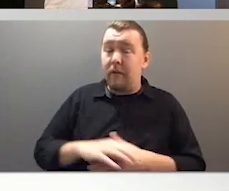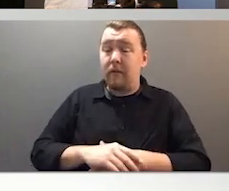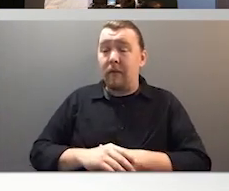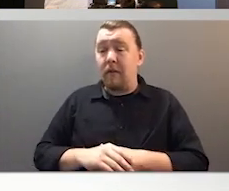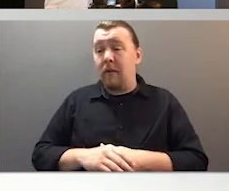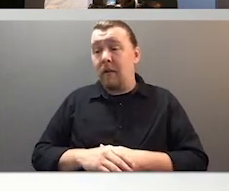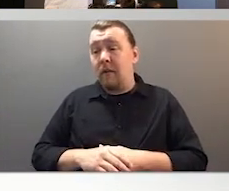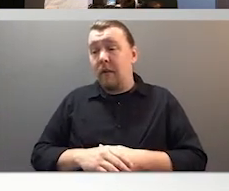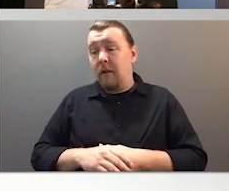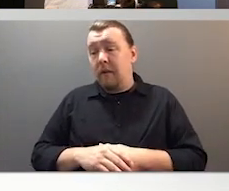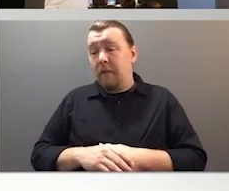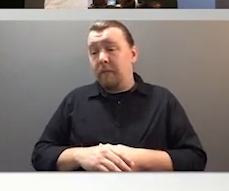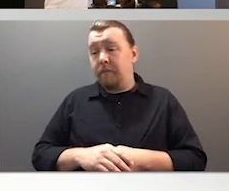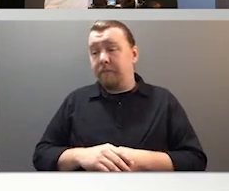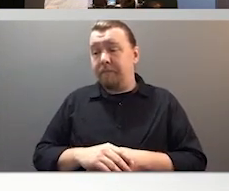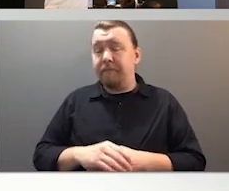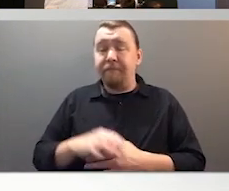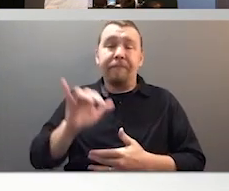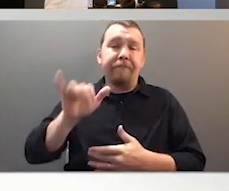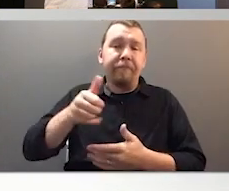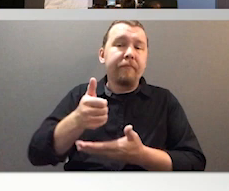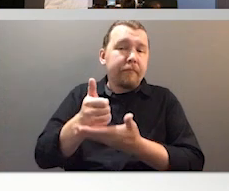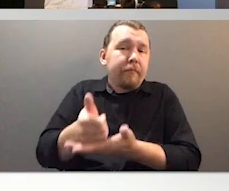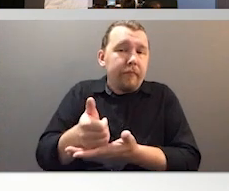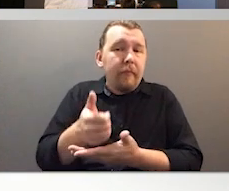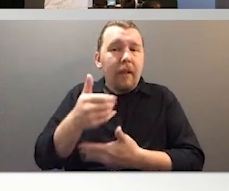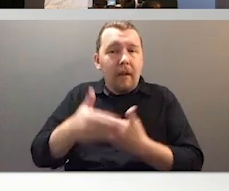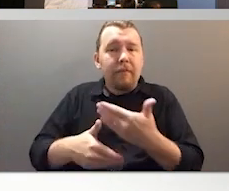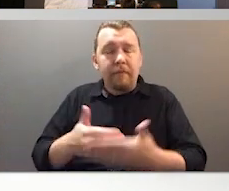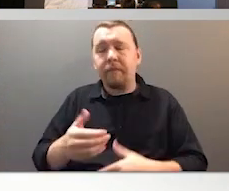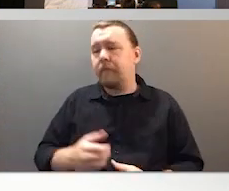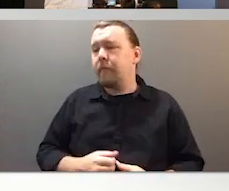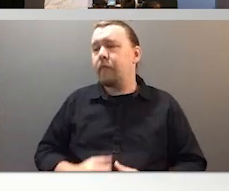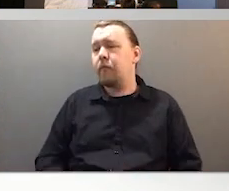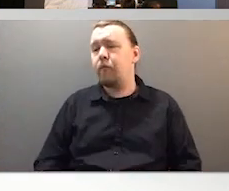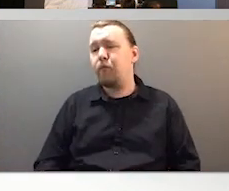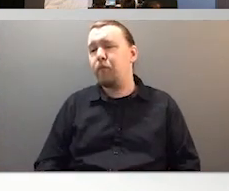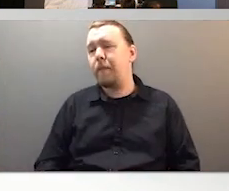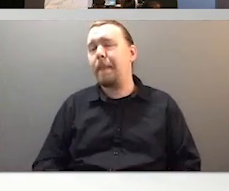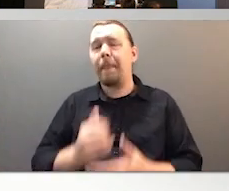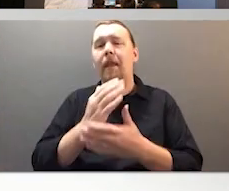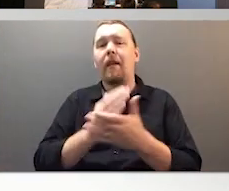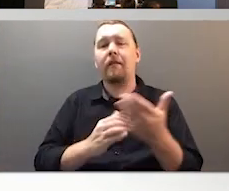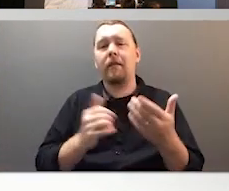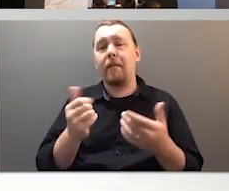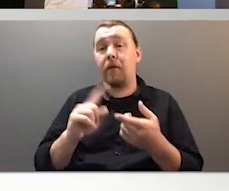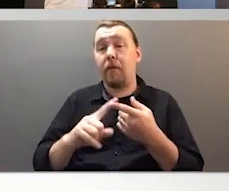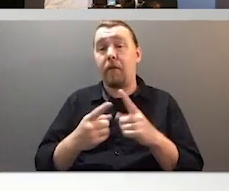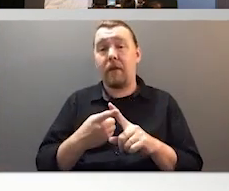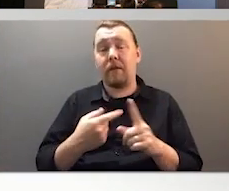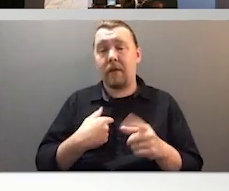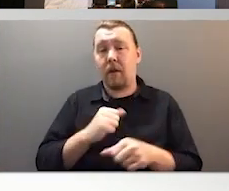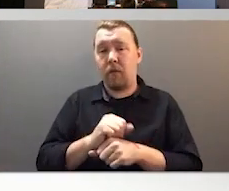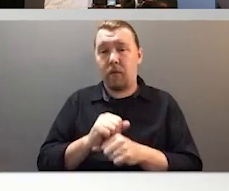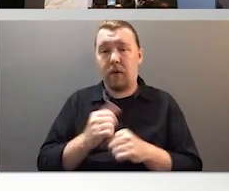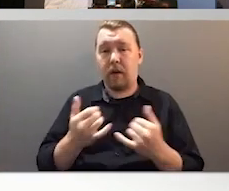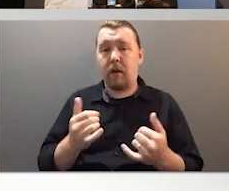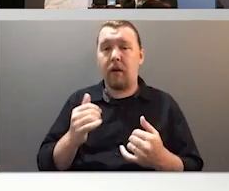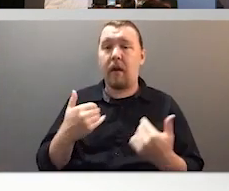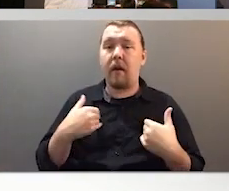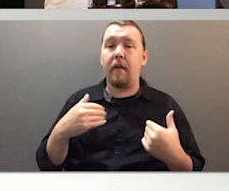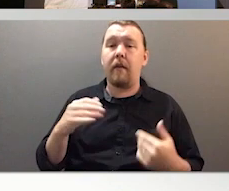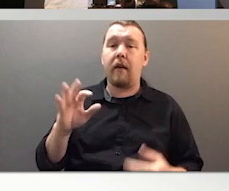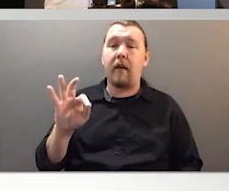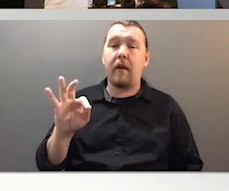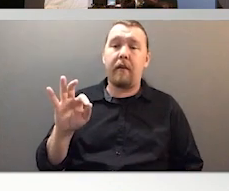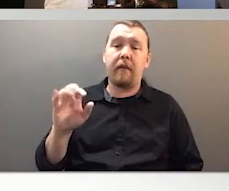that helped as well. Some of my friends that I work with now that have FASD, it's